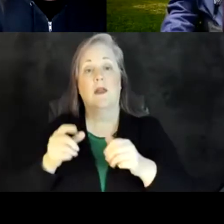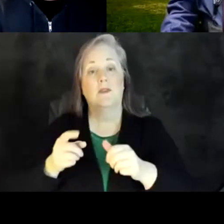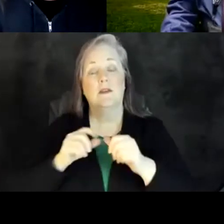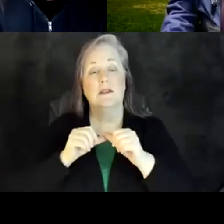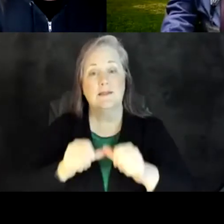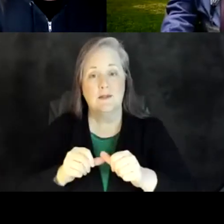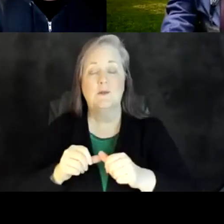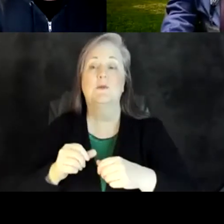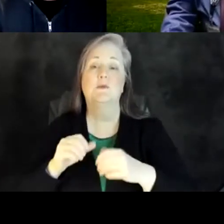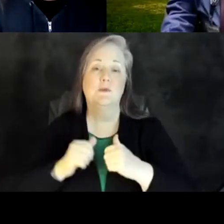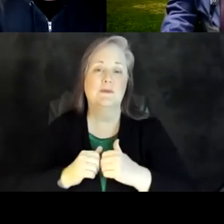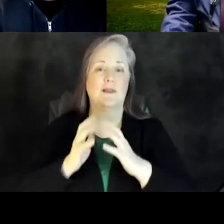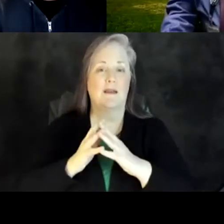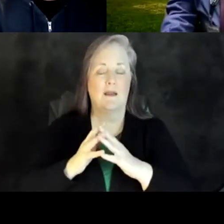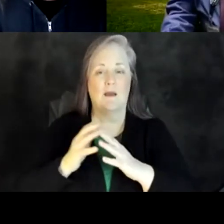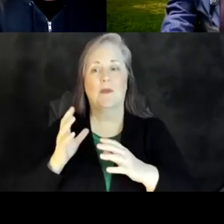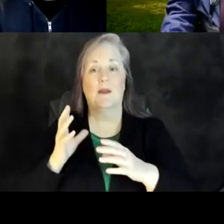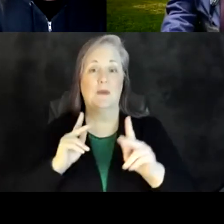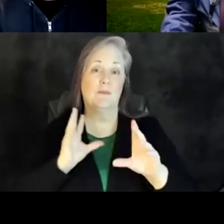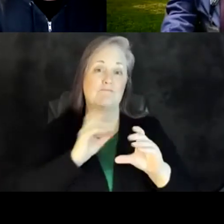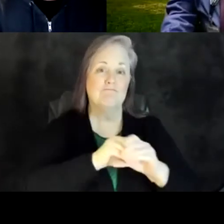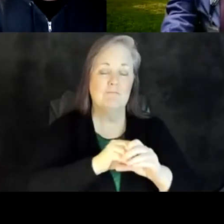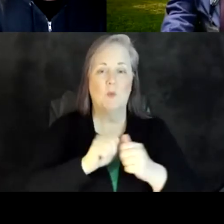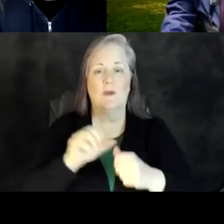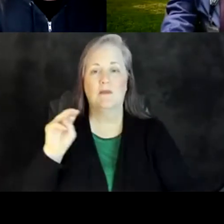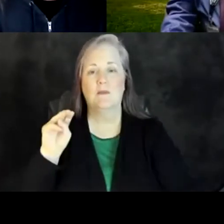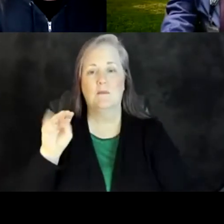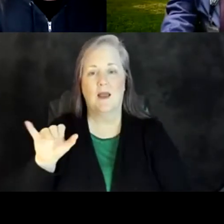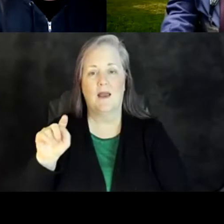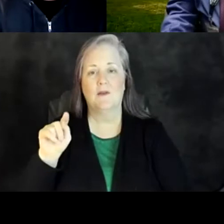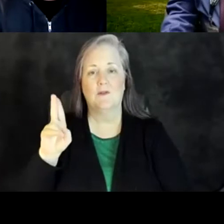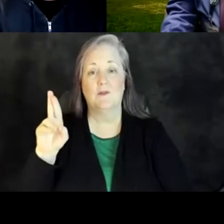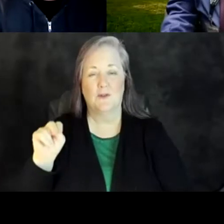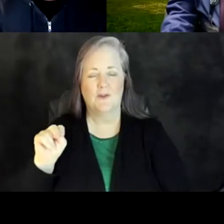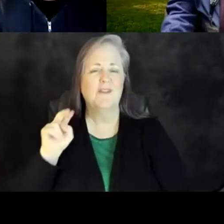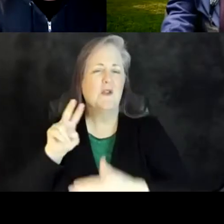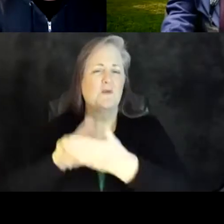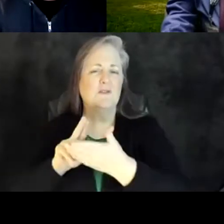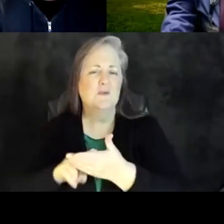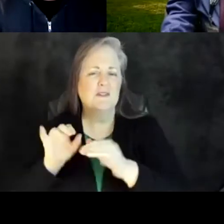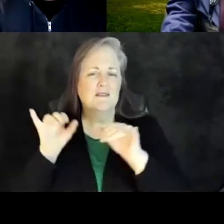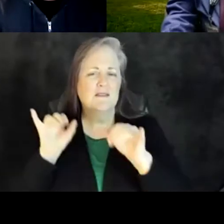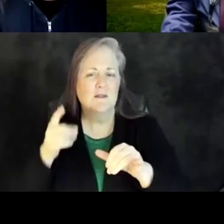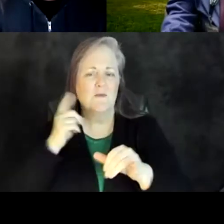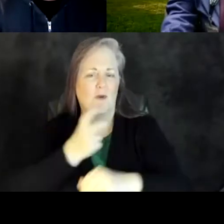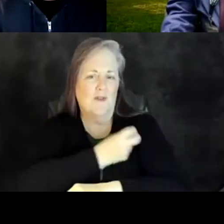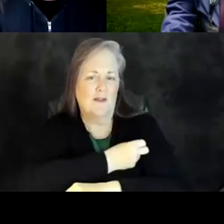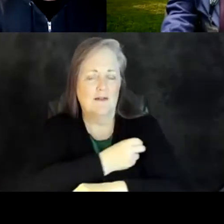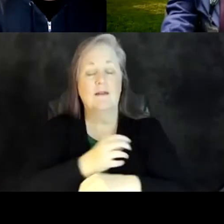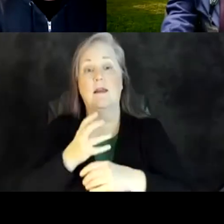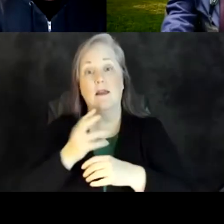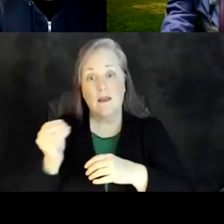MyTurn, which is the new computer system for vaccination registration, as well as continue